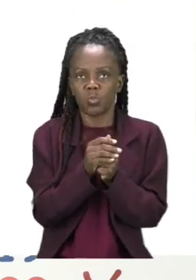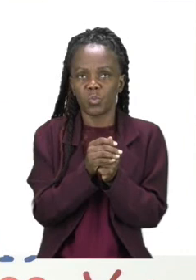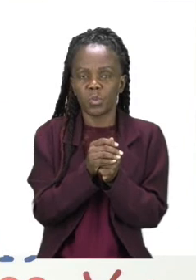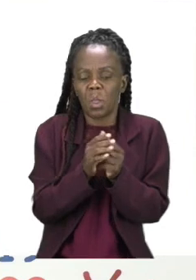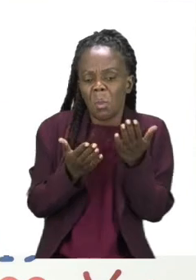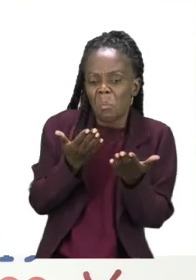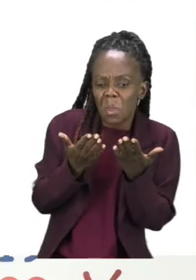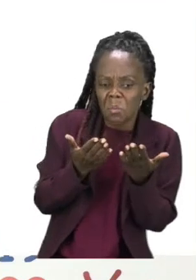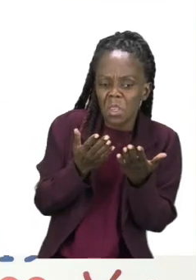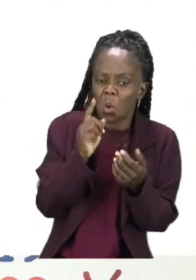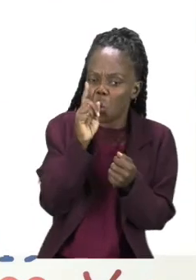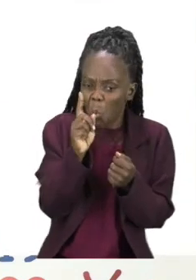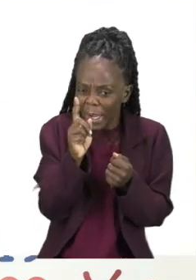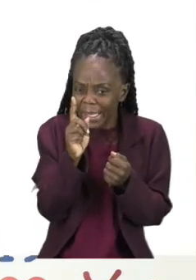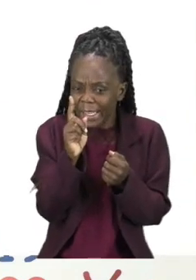about 1?